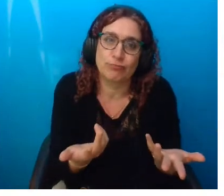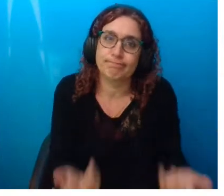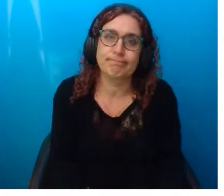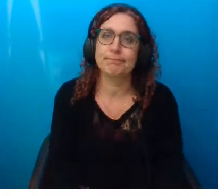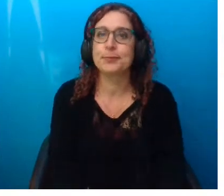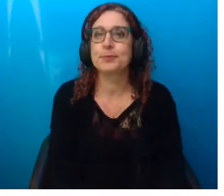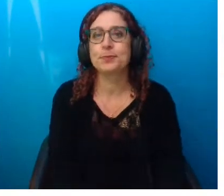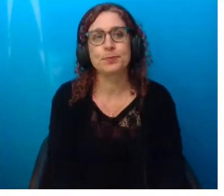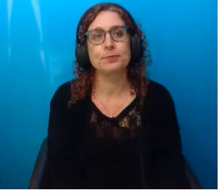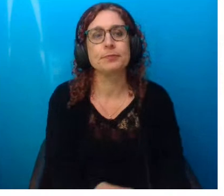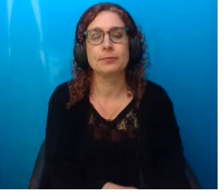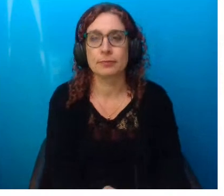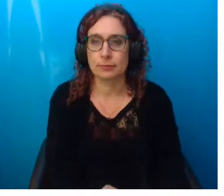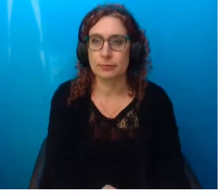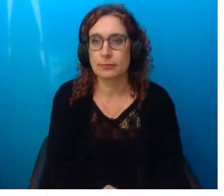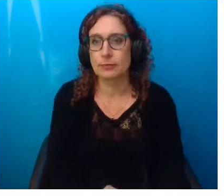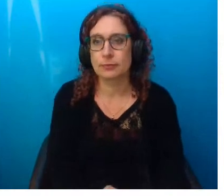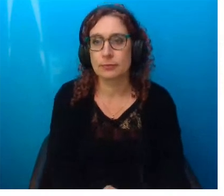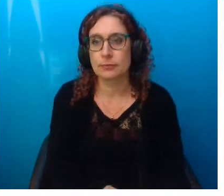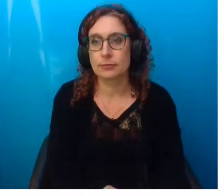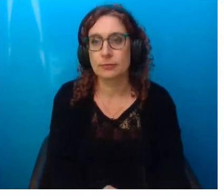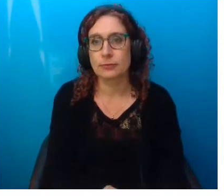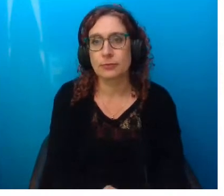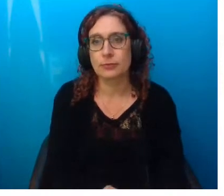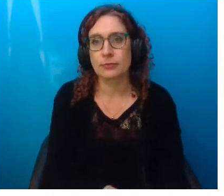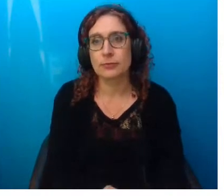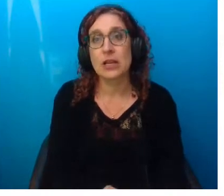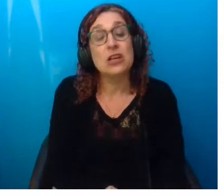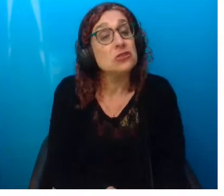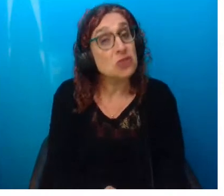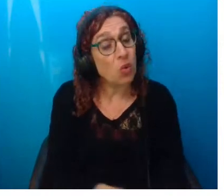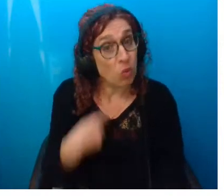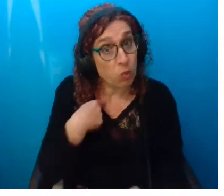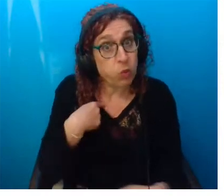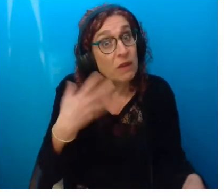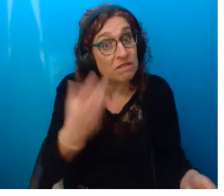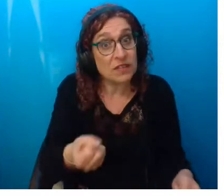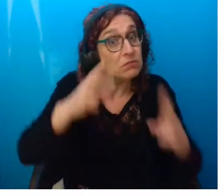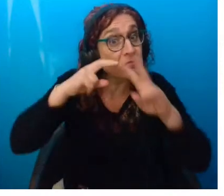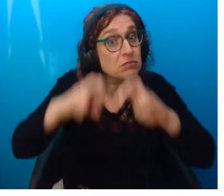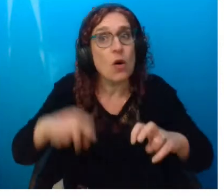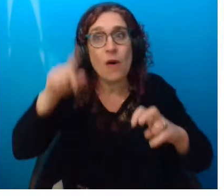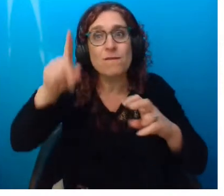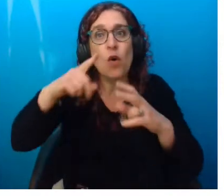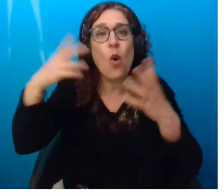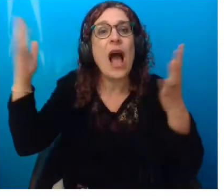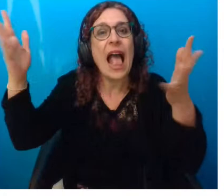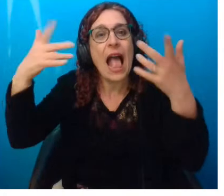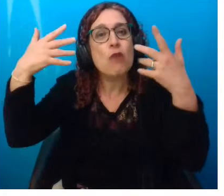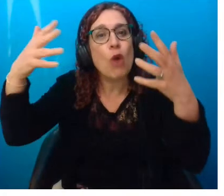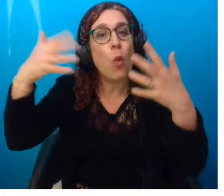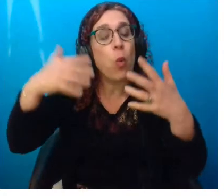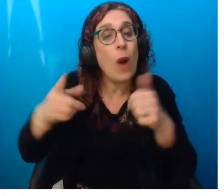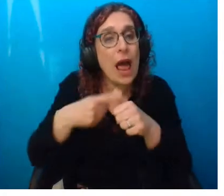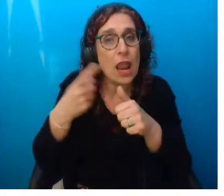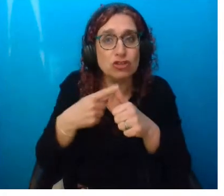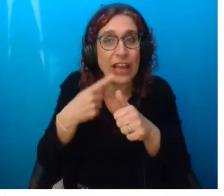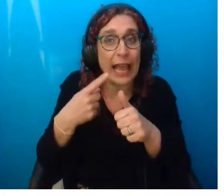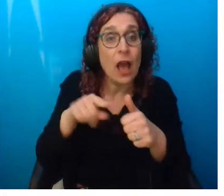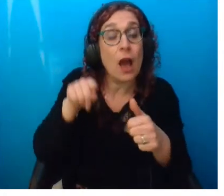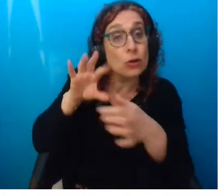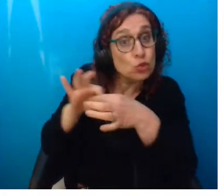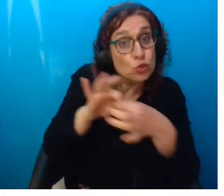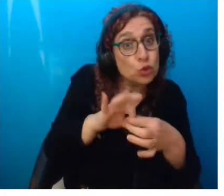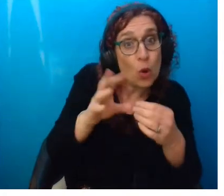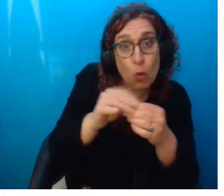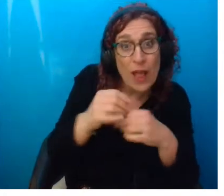So do we investigate for seasonal aeroallergy? Well, not for eczema alone. But I do investigate